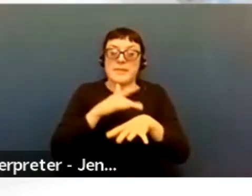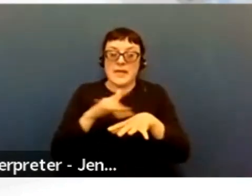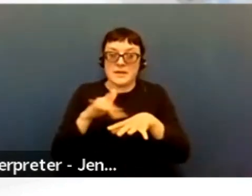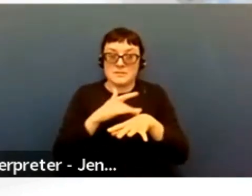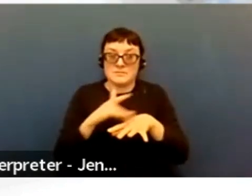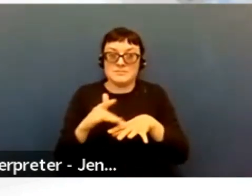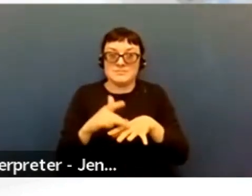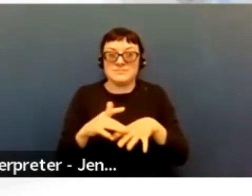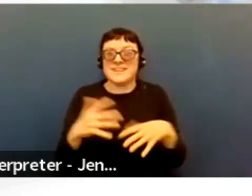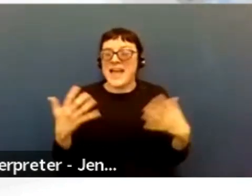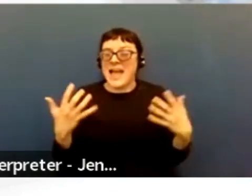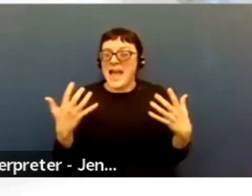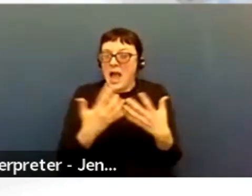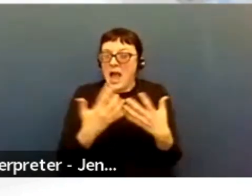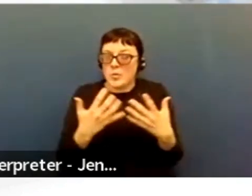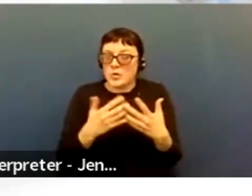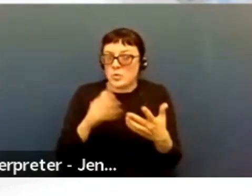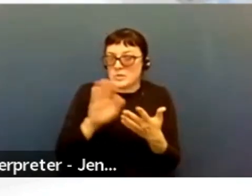of the play.